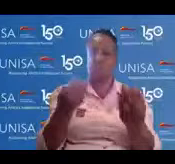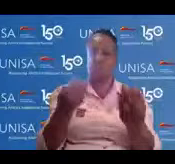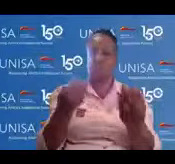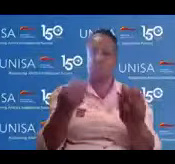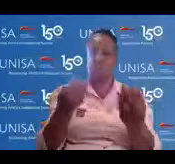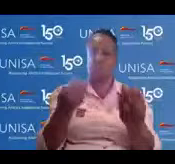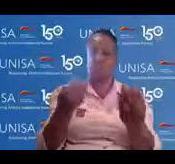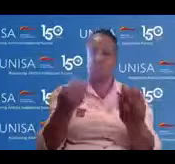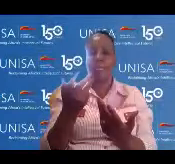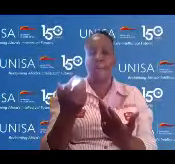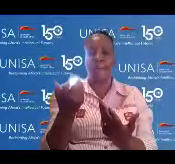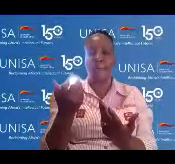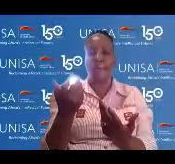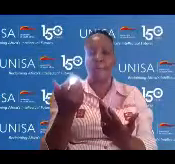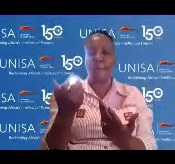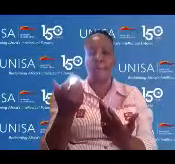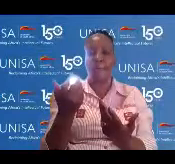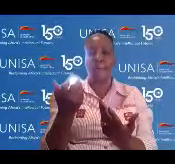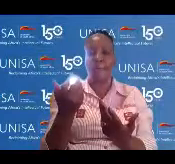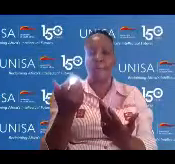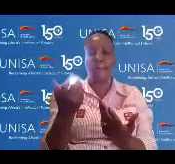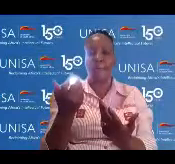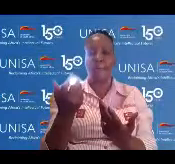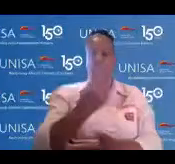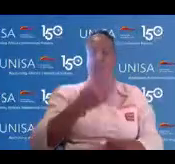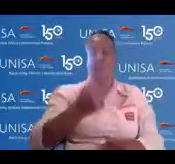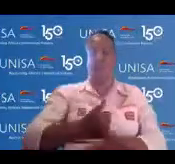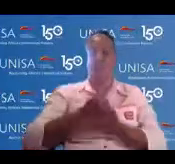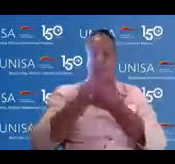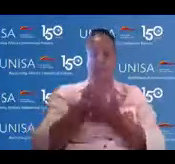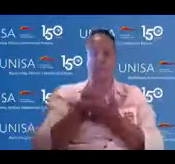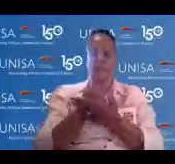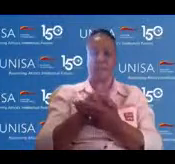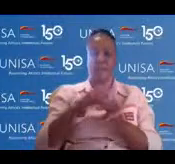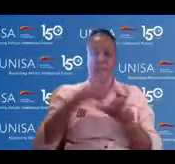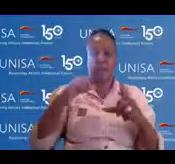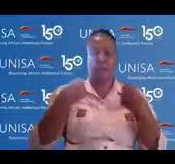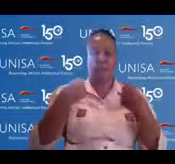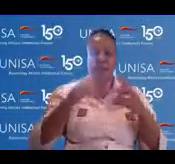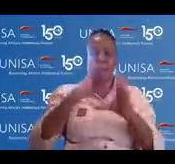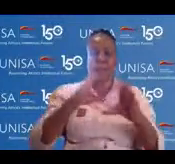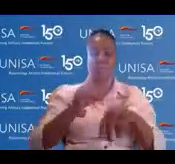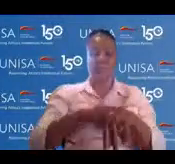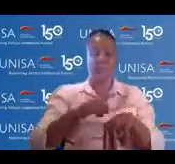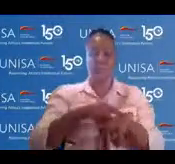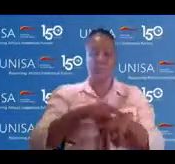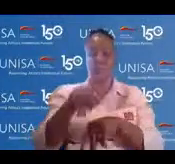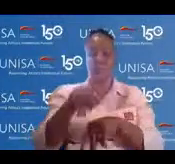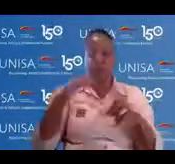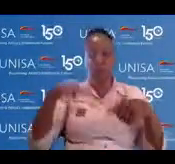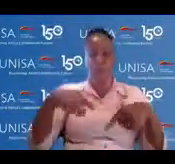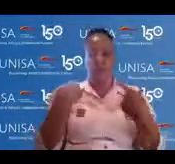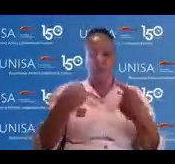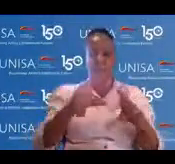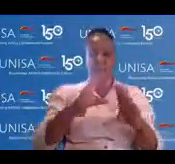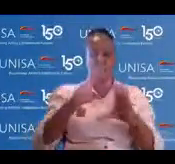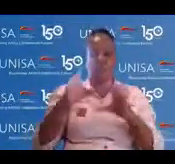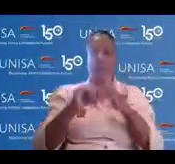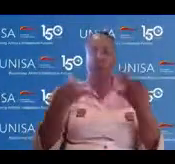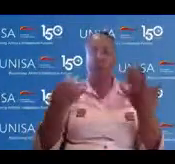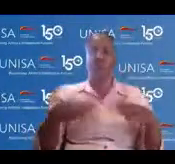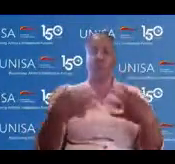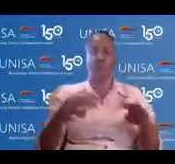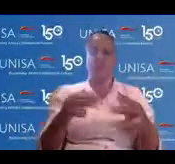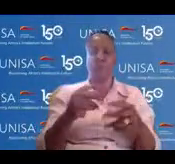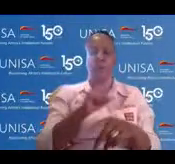the self-help, the chatbot, as well as the live chat. During this period, live chat is very important because we have people who are waiting